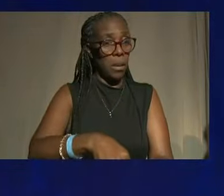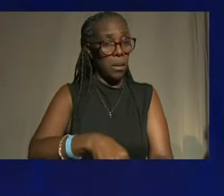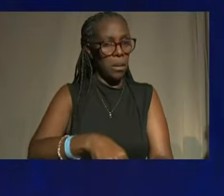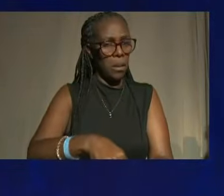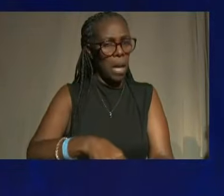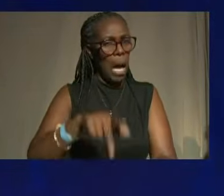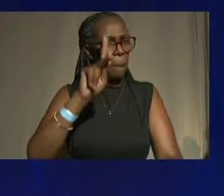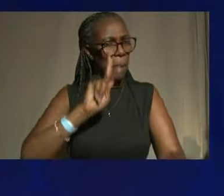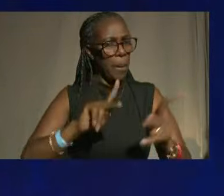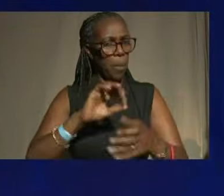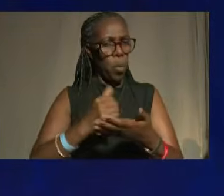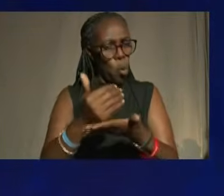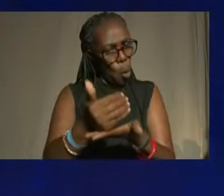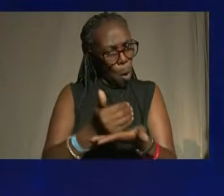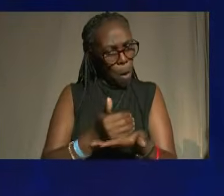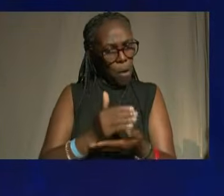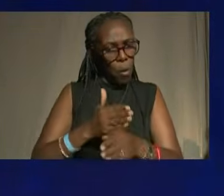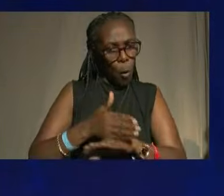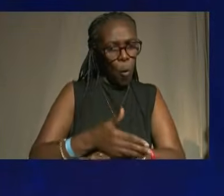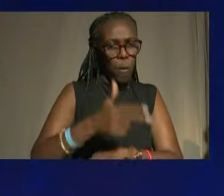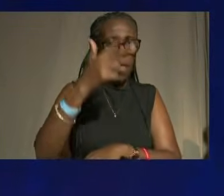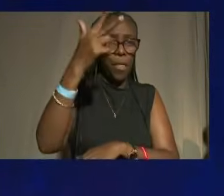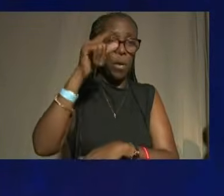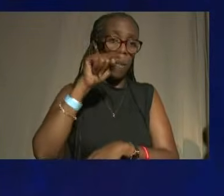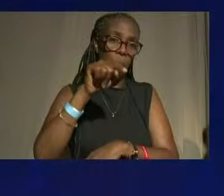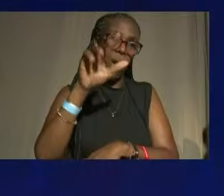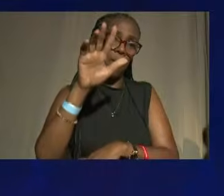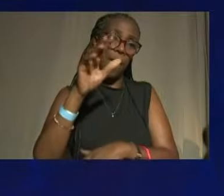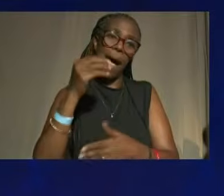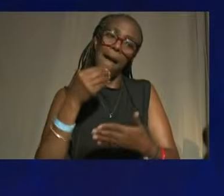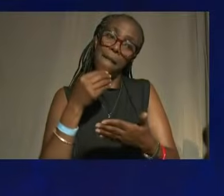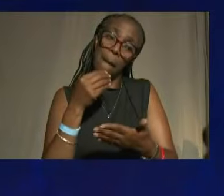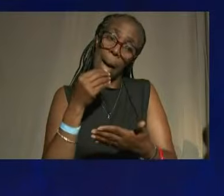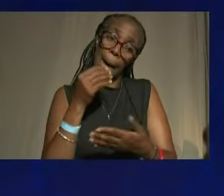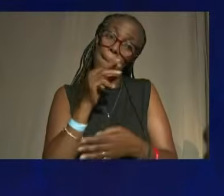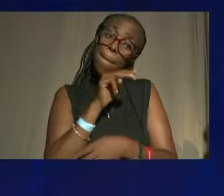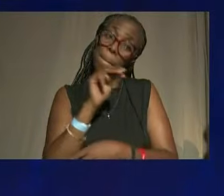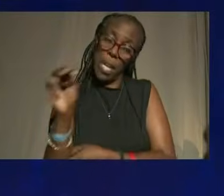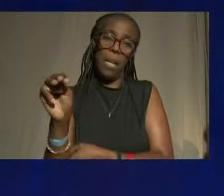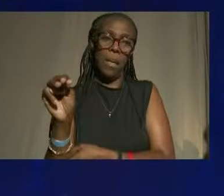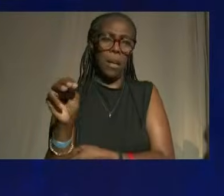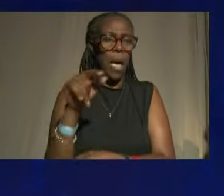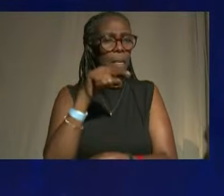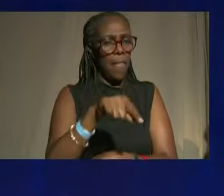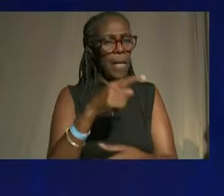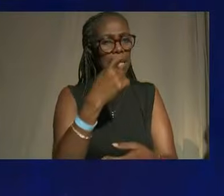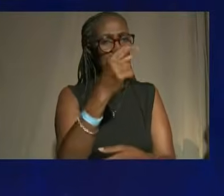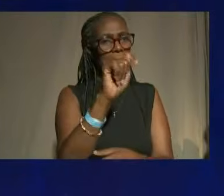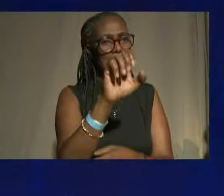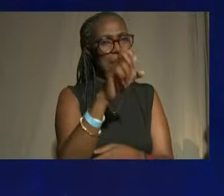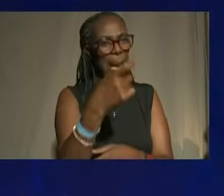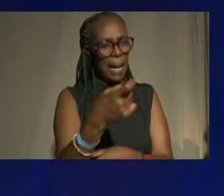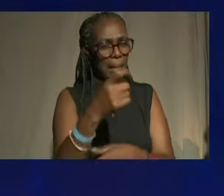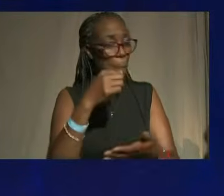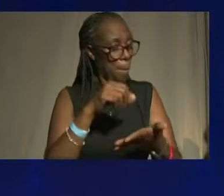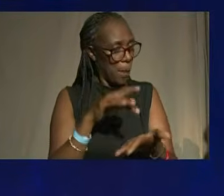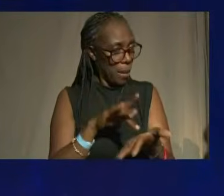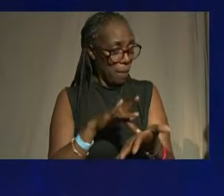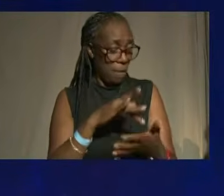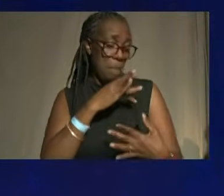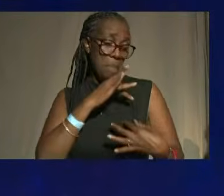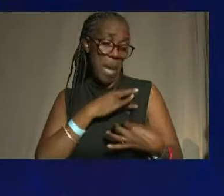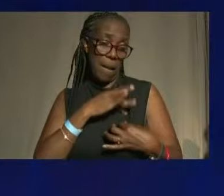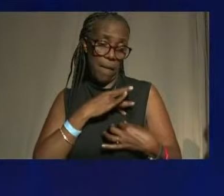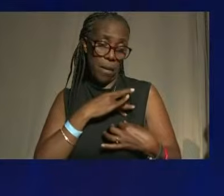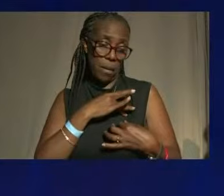million that this tax benefit is for you too. So what are we going to do? We're going to build a Jamaica in